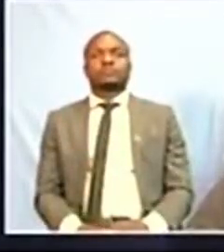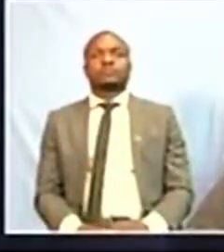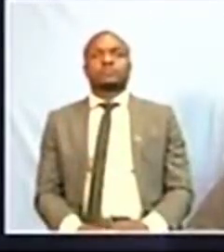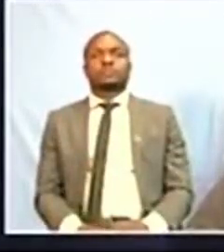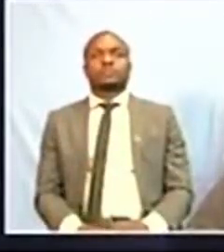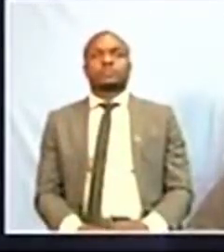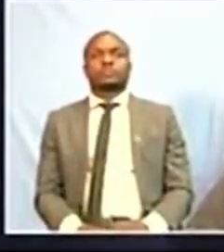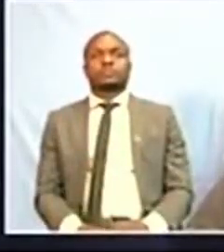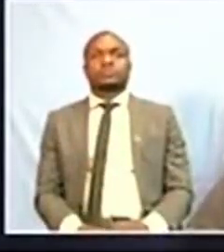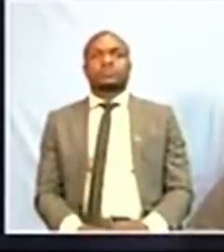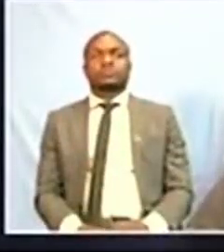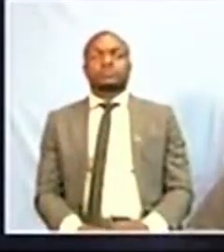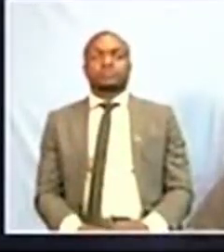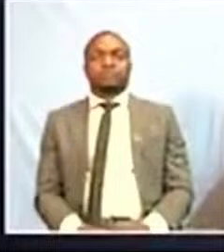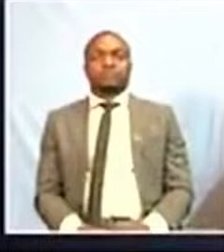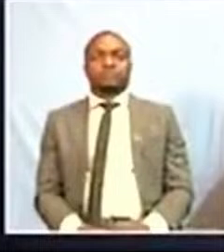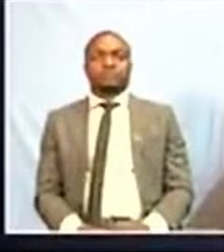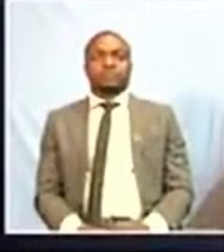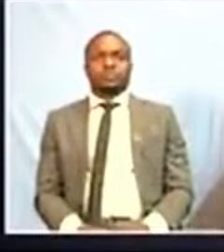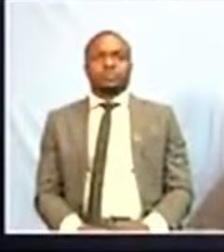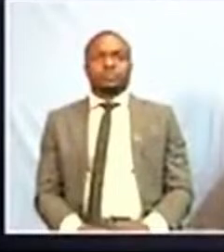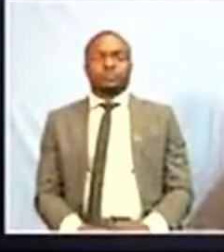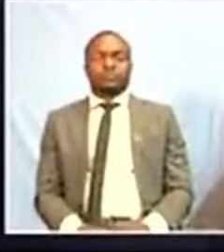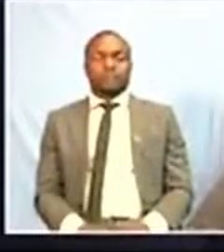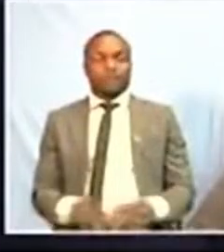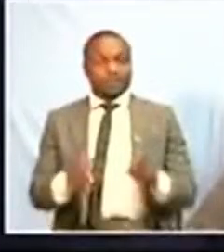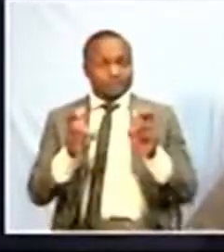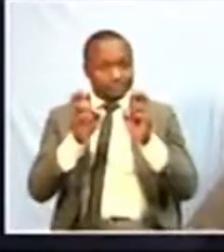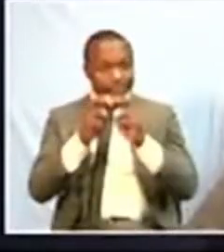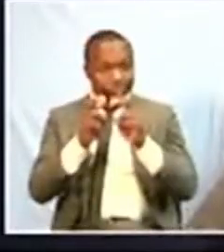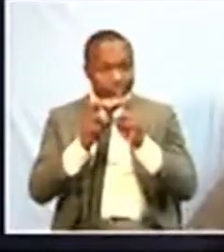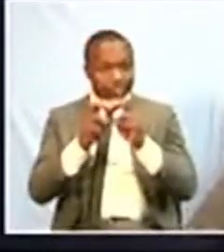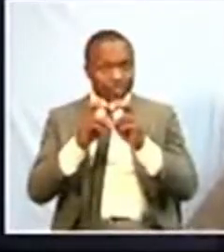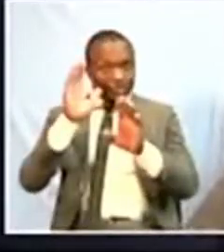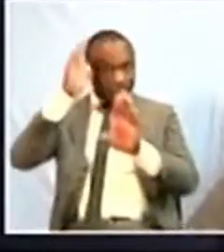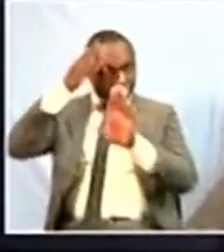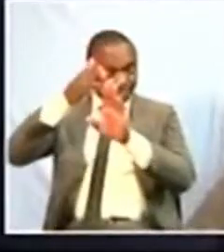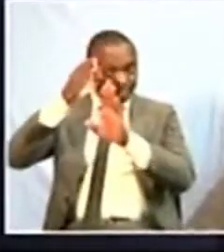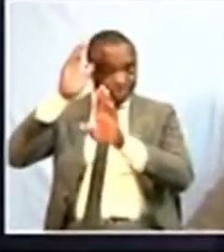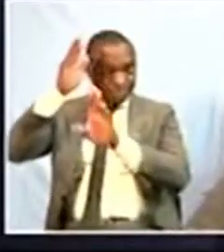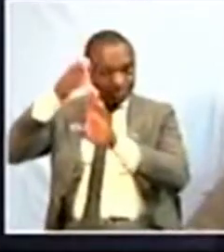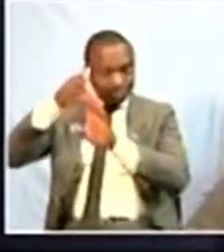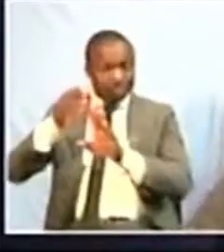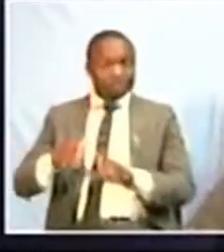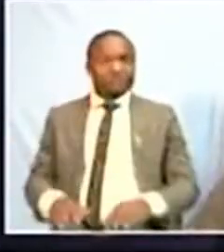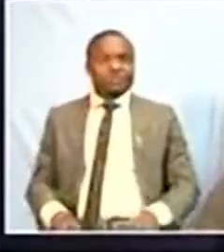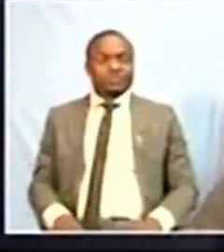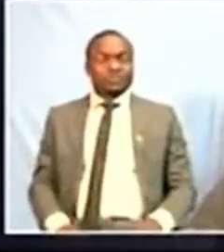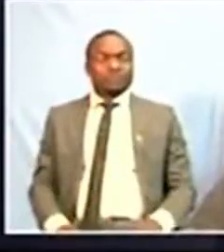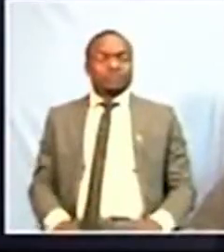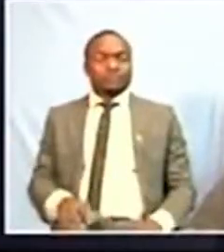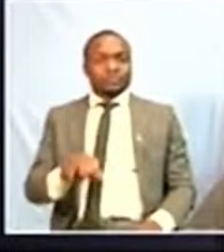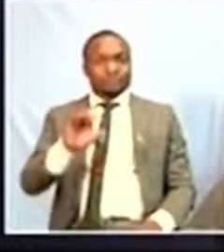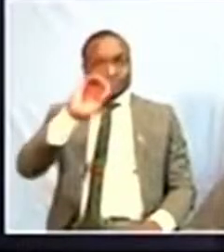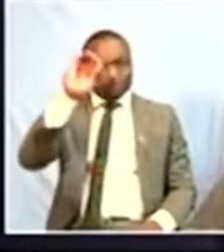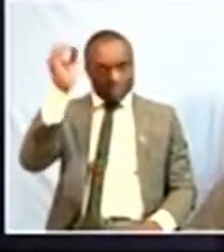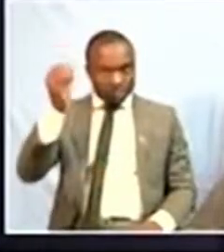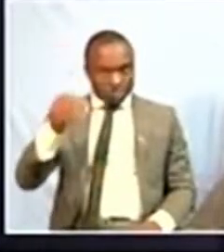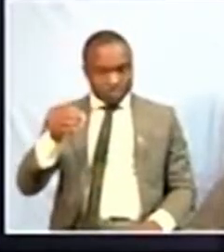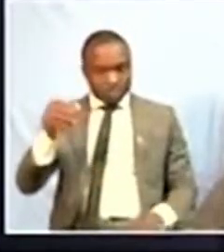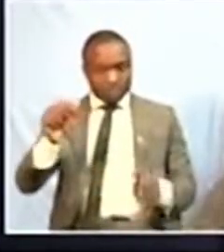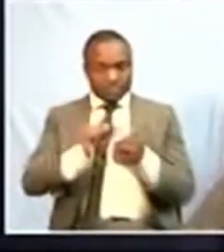Yes. Okay, so the contract specifies the percentage for